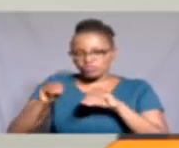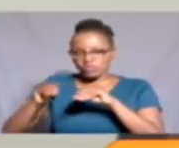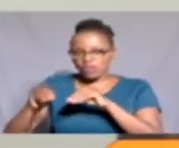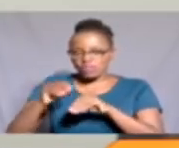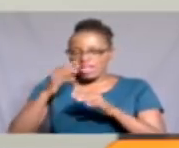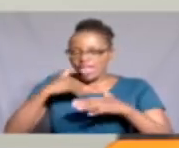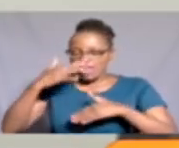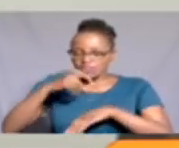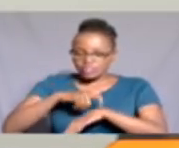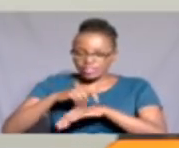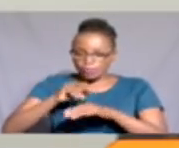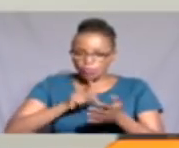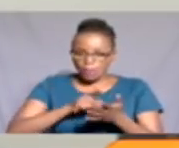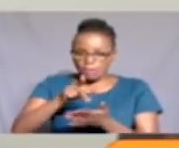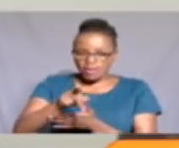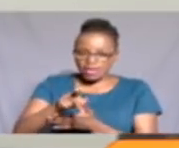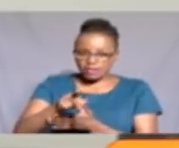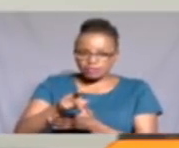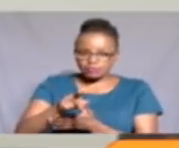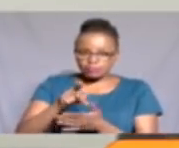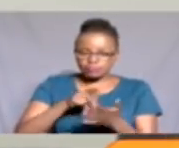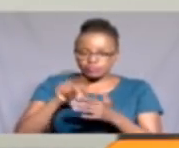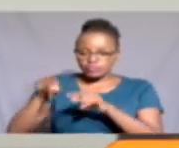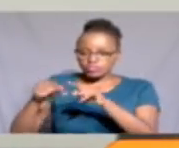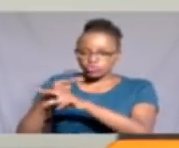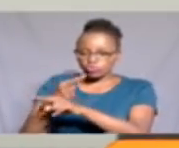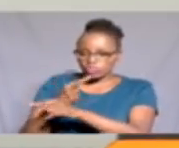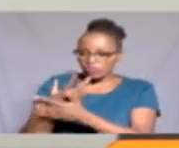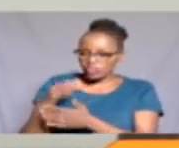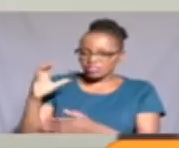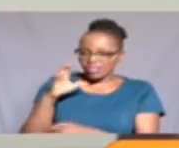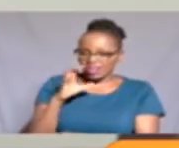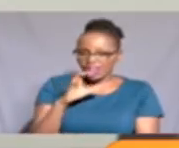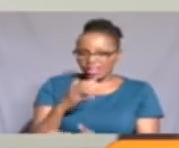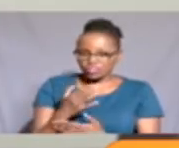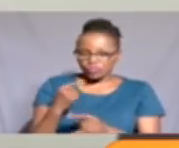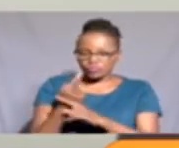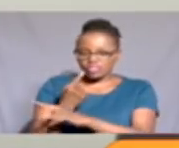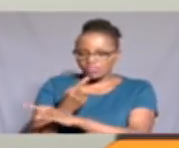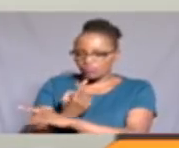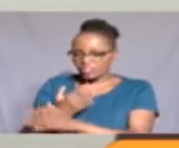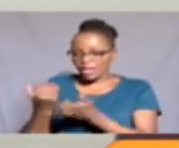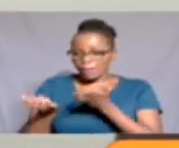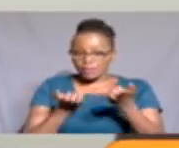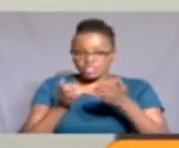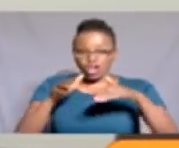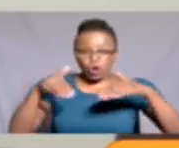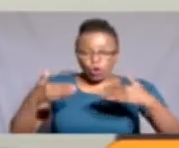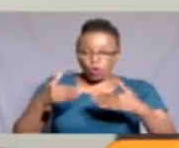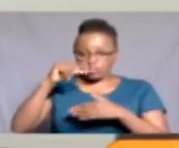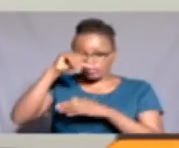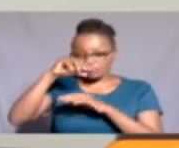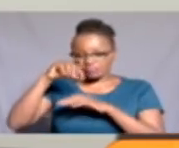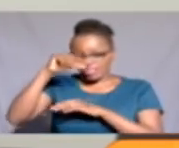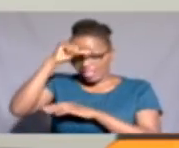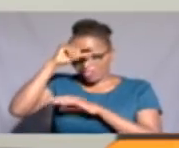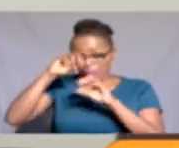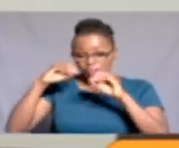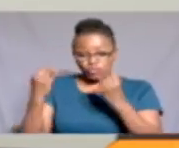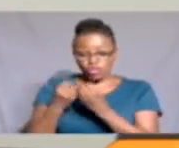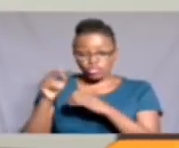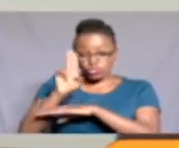someone is paying to the various billers or the various merchants or businesses or government organizations using our